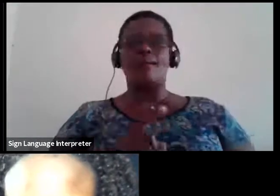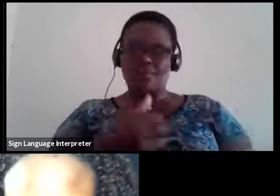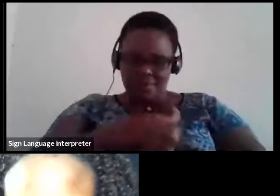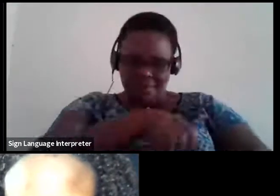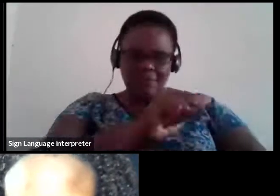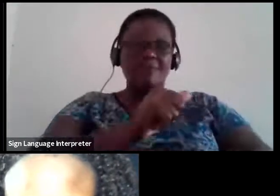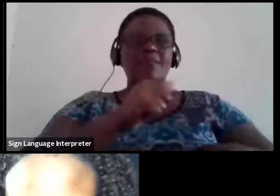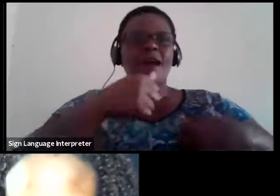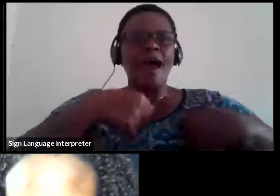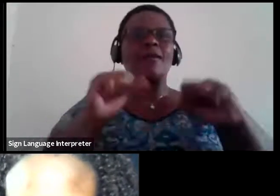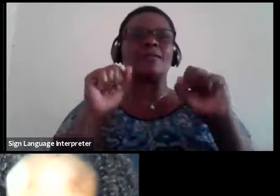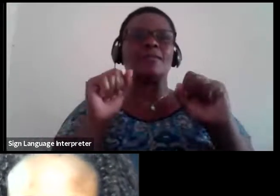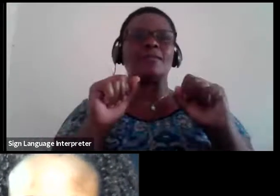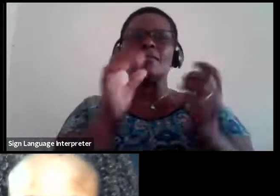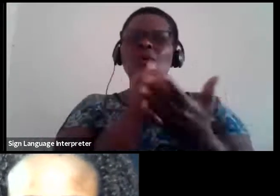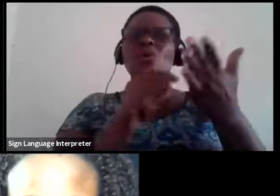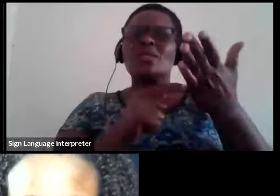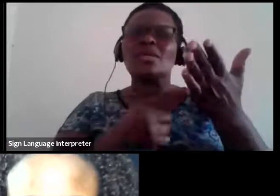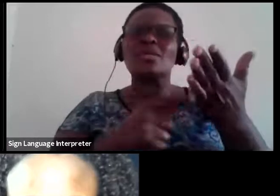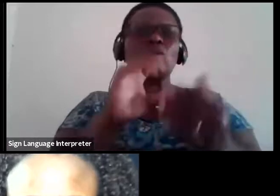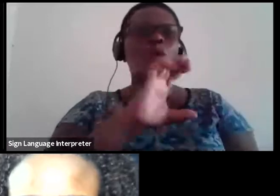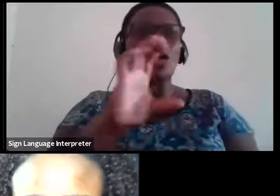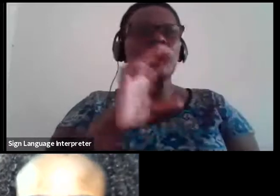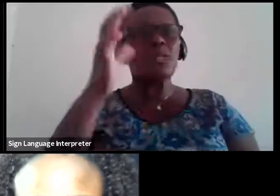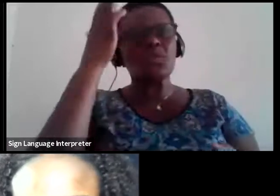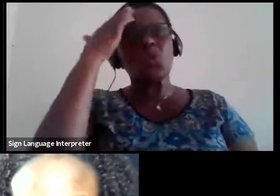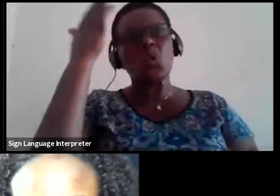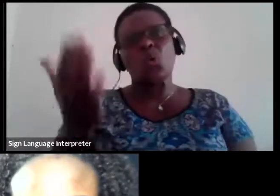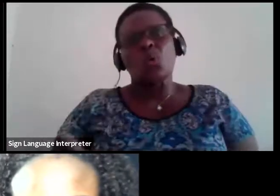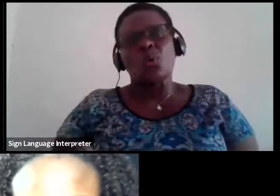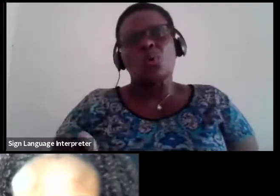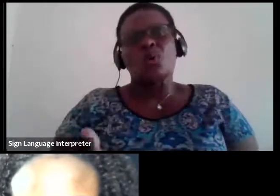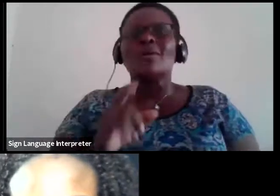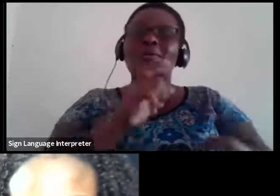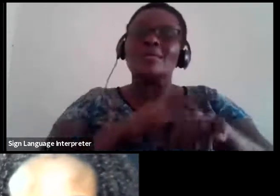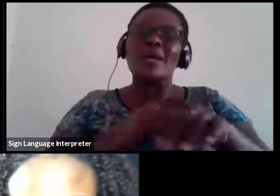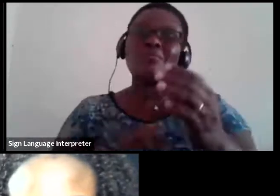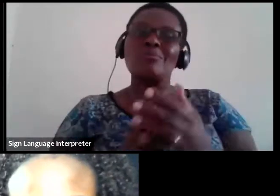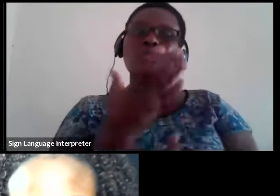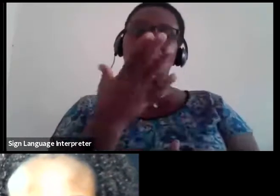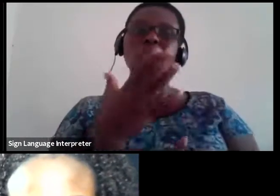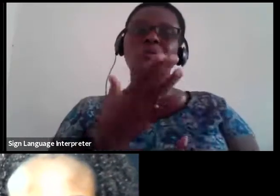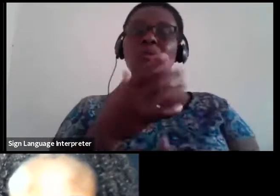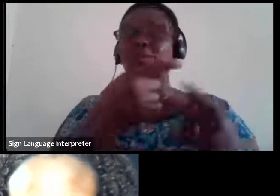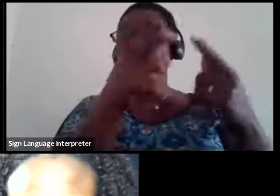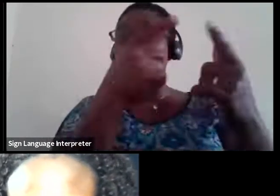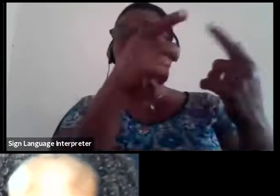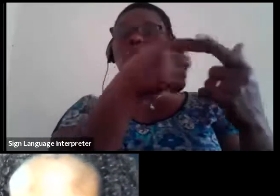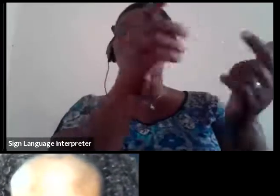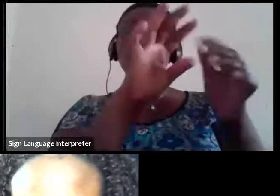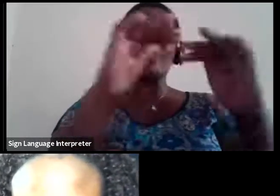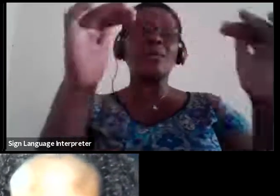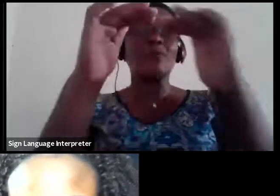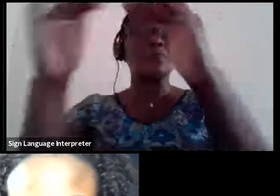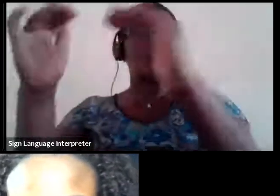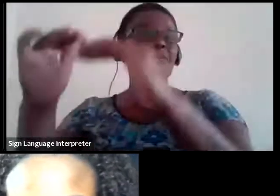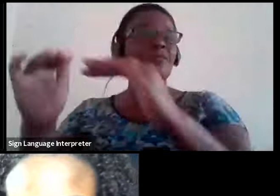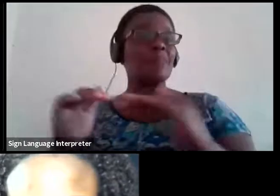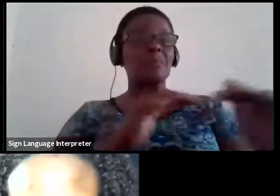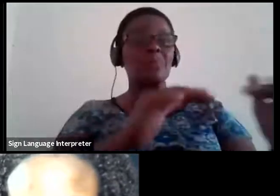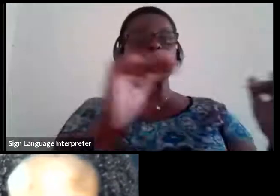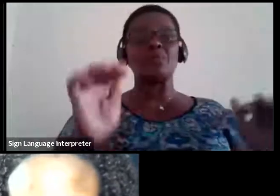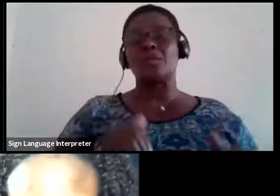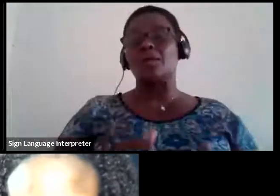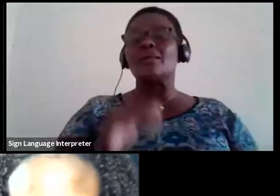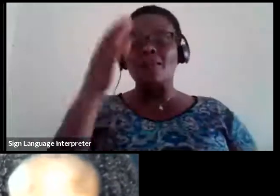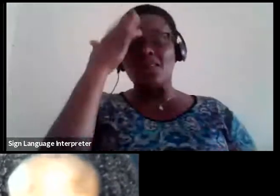doing. When they are creating all these sites, when they are creating all these beautiful platforms that we use to network and get opportunities and get